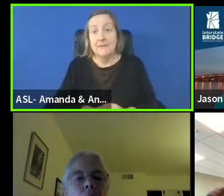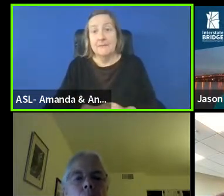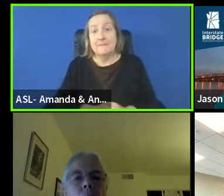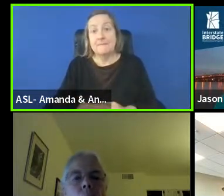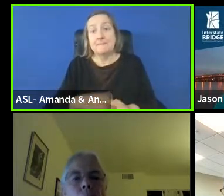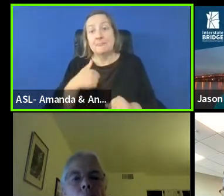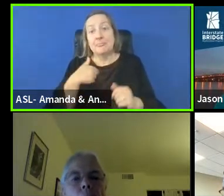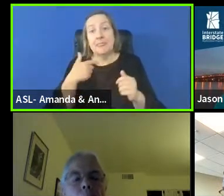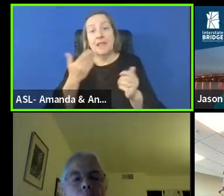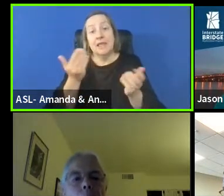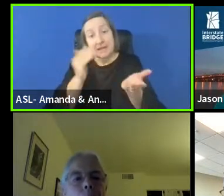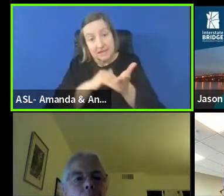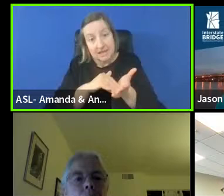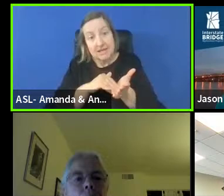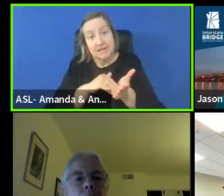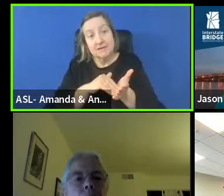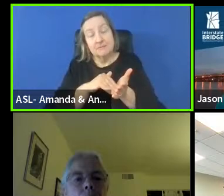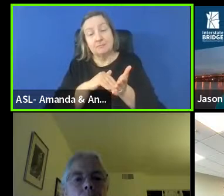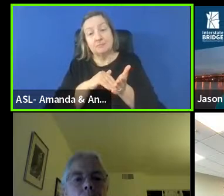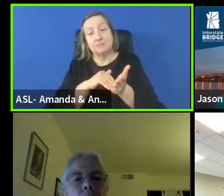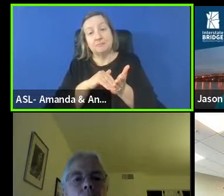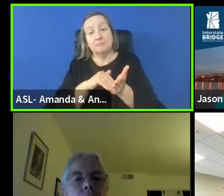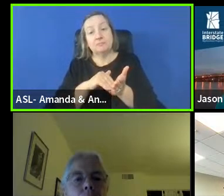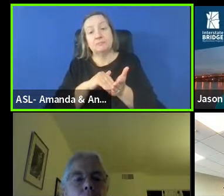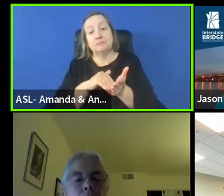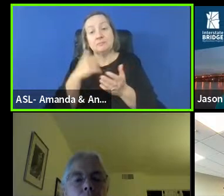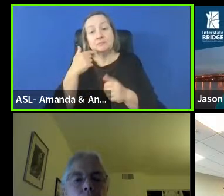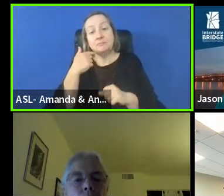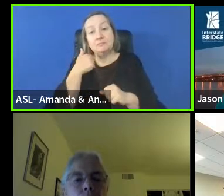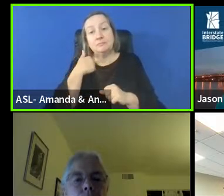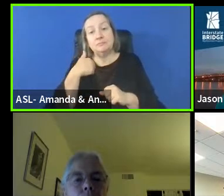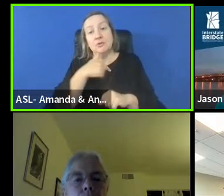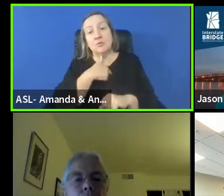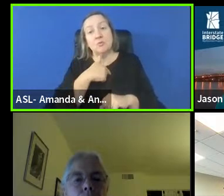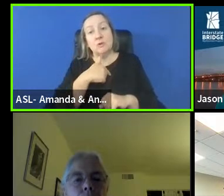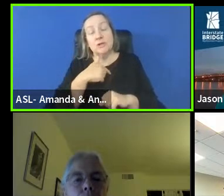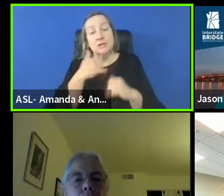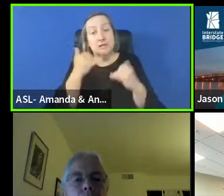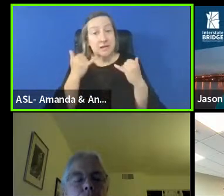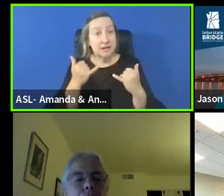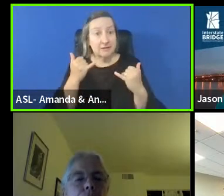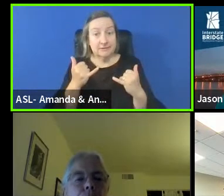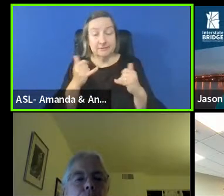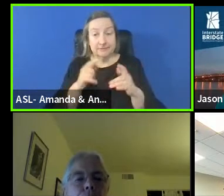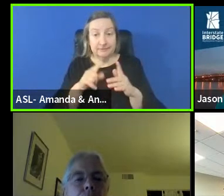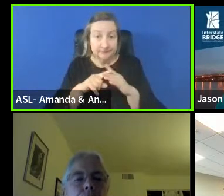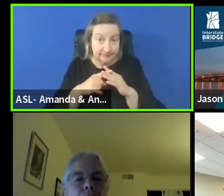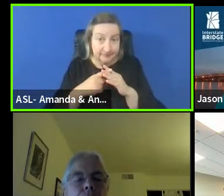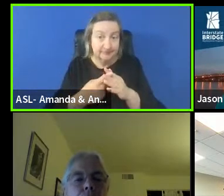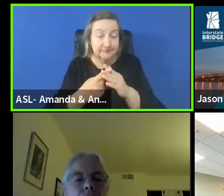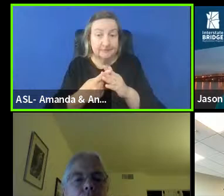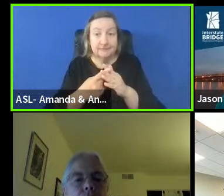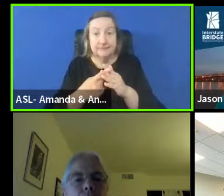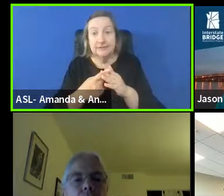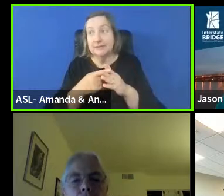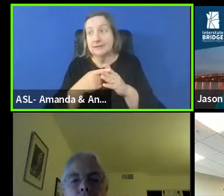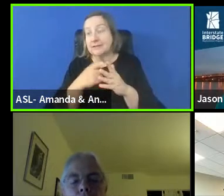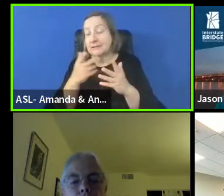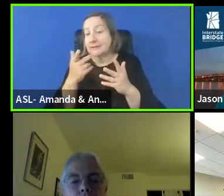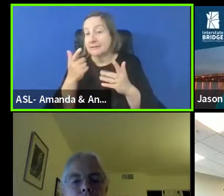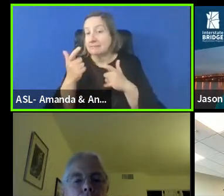I just, once again, as we are on the precipice of a